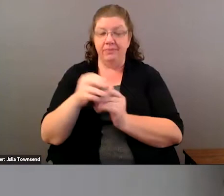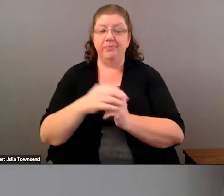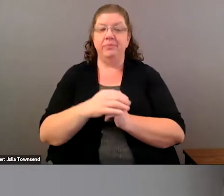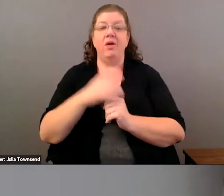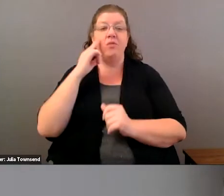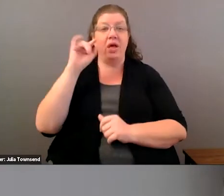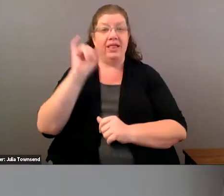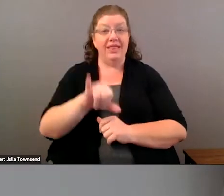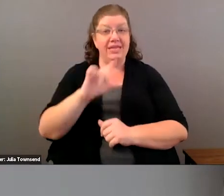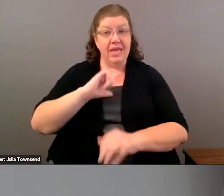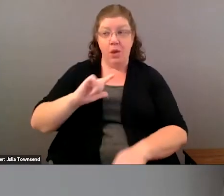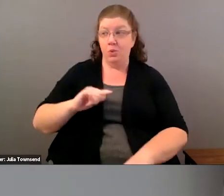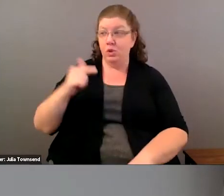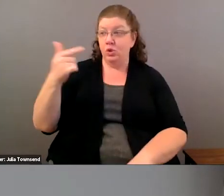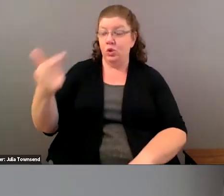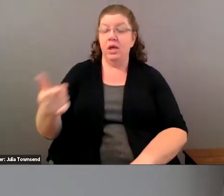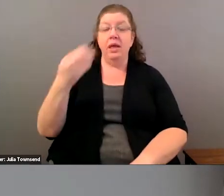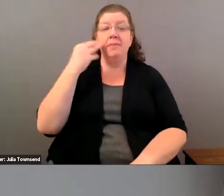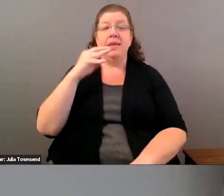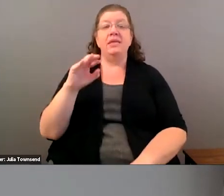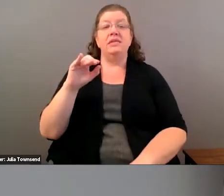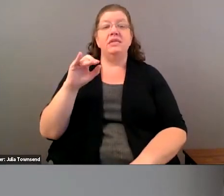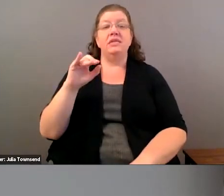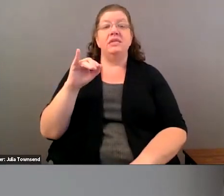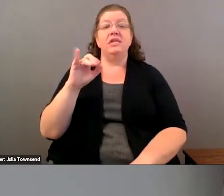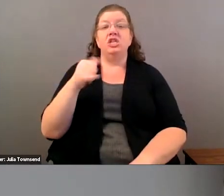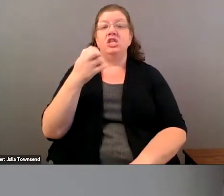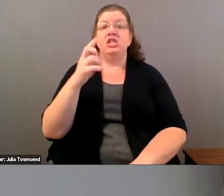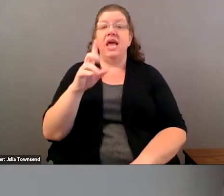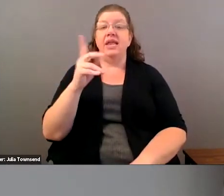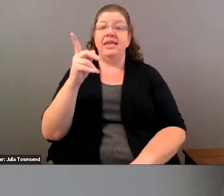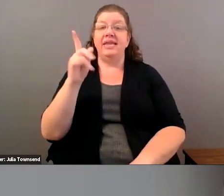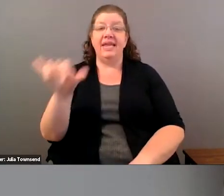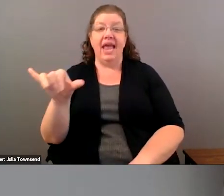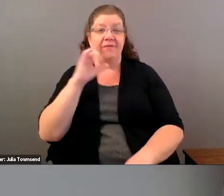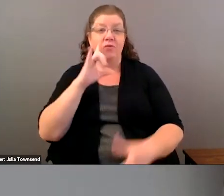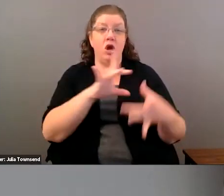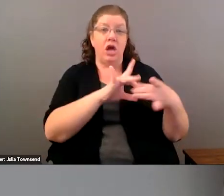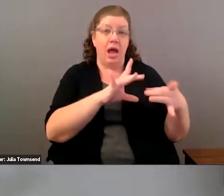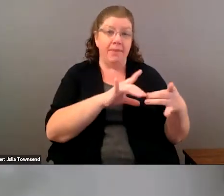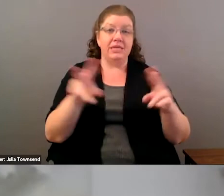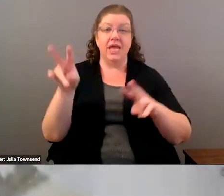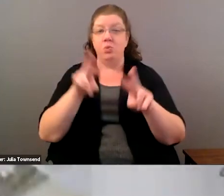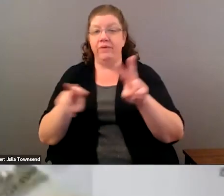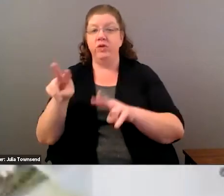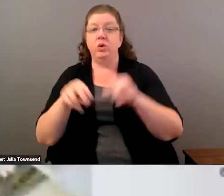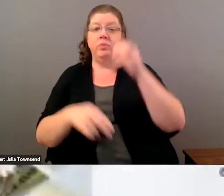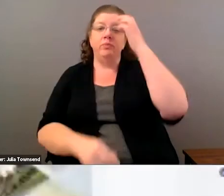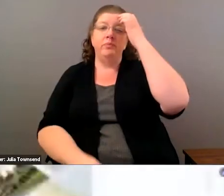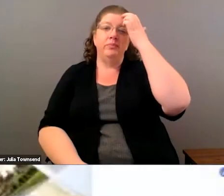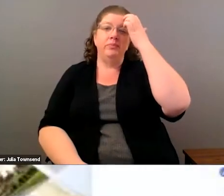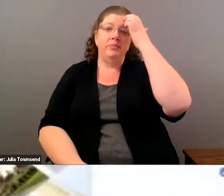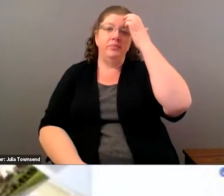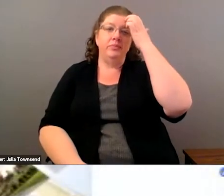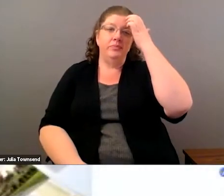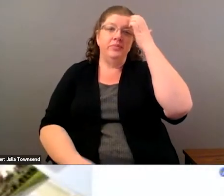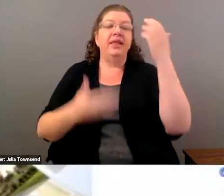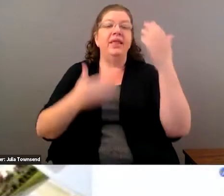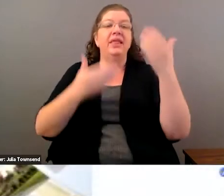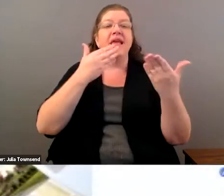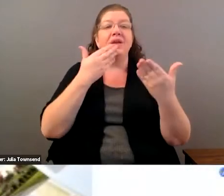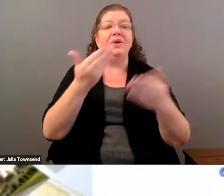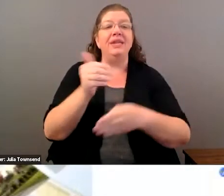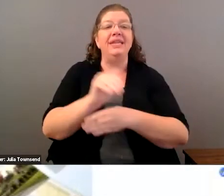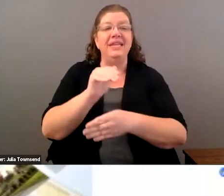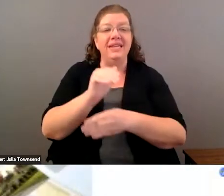item, I'll turn it over to Ms. Jeté for comments and review. Thank you. Good evening, board members and